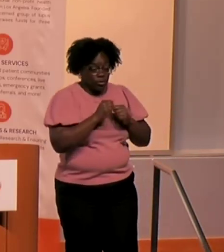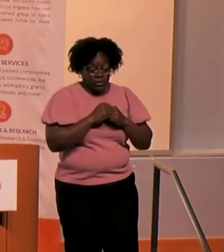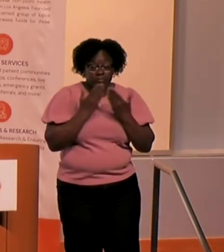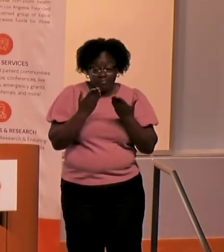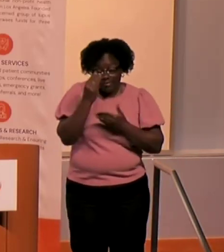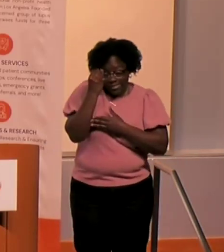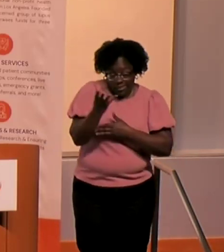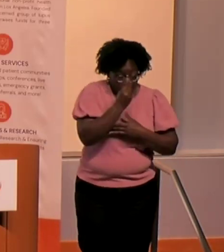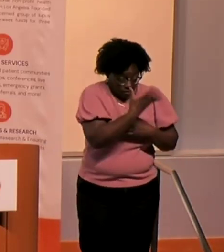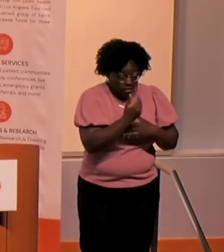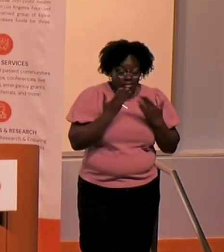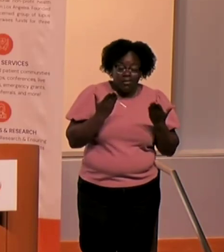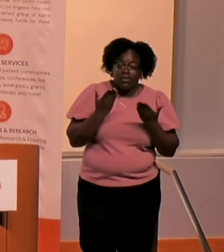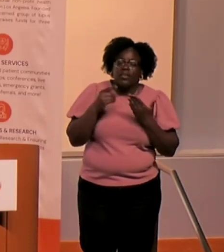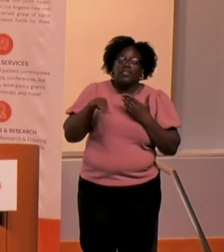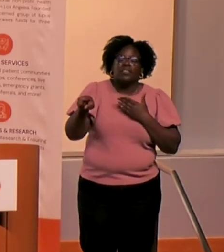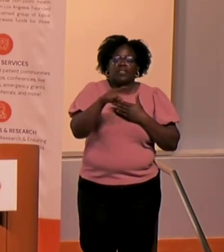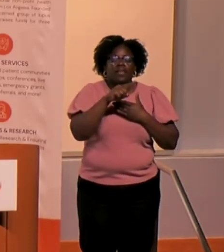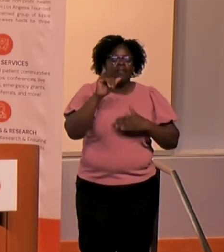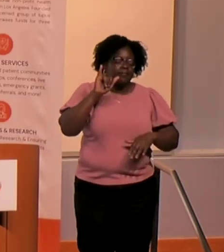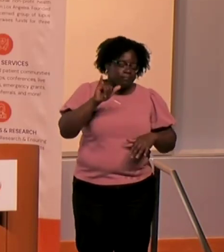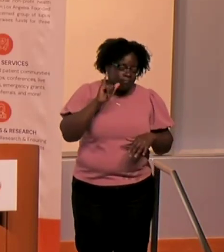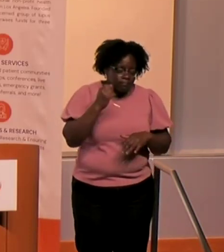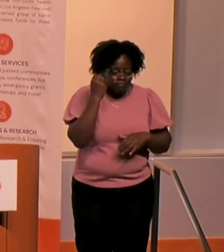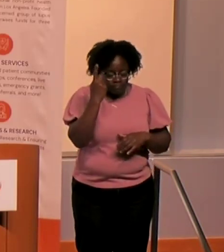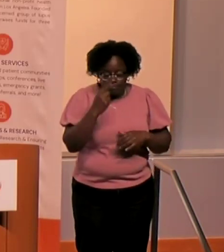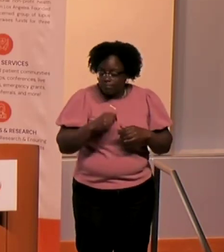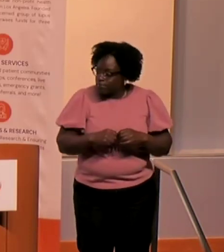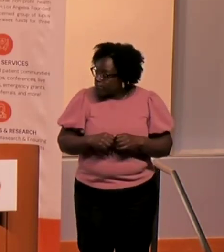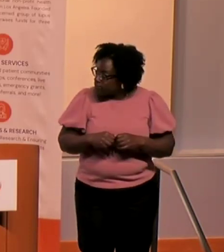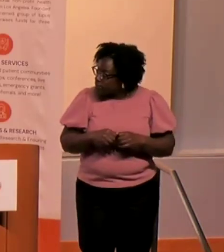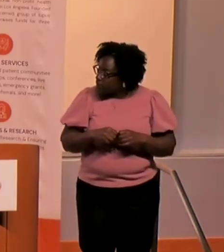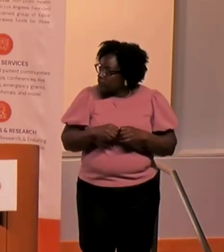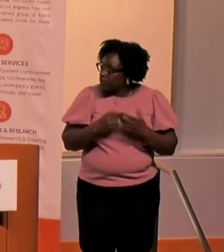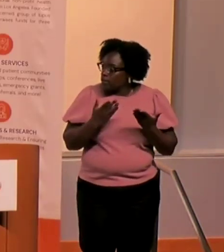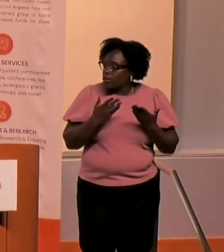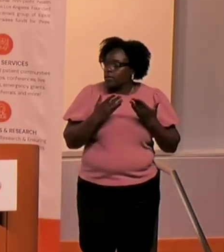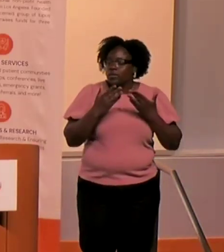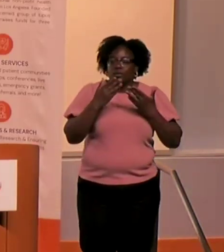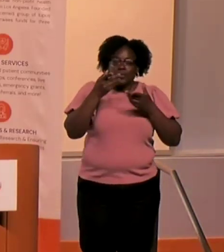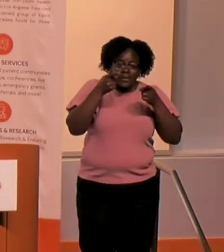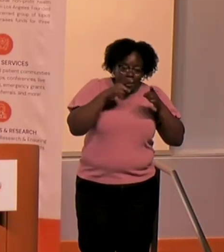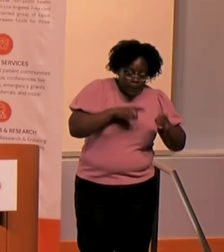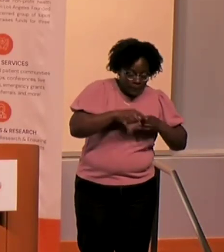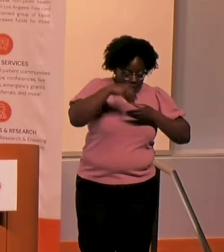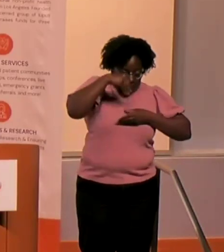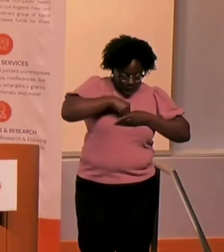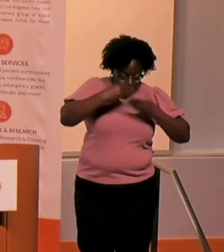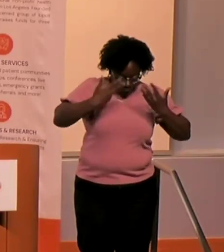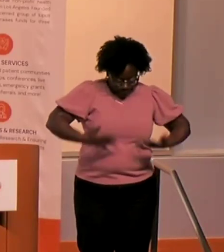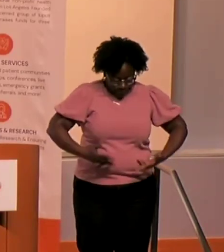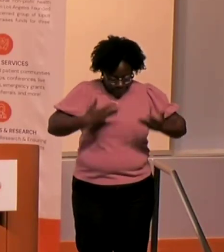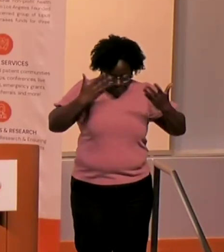they have some understanding of what's going on in here, and